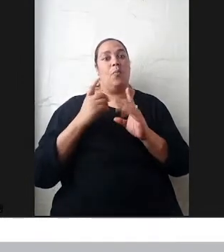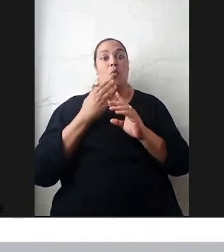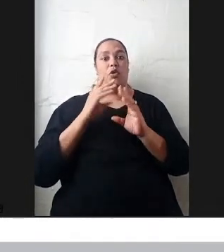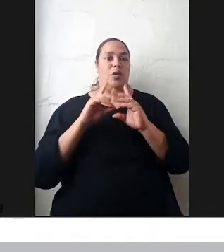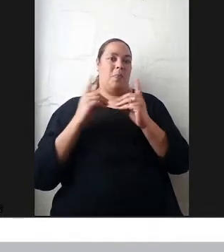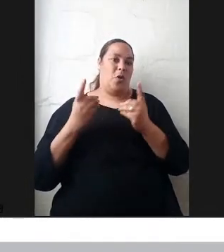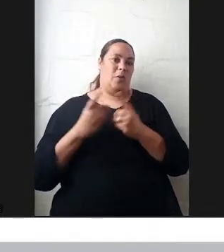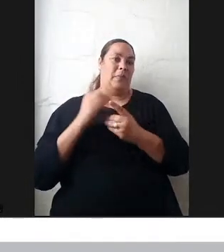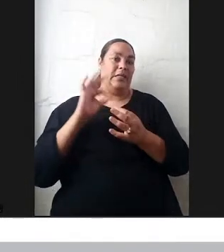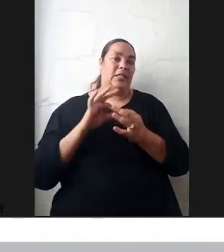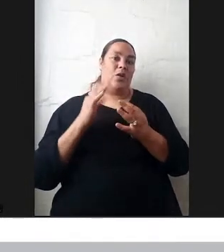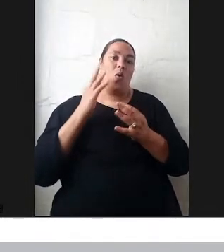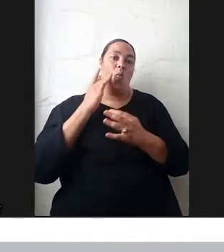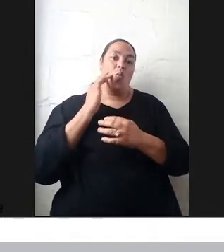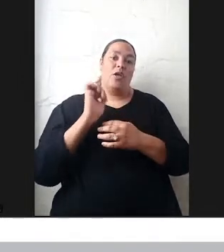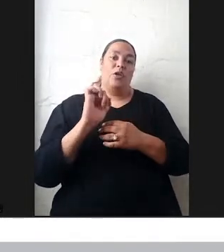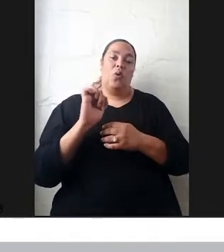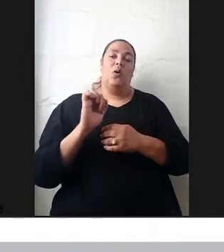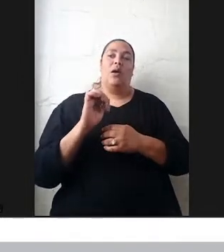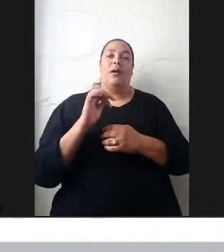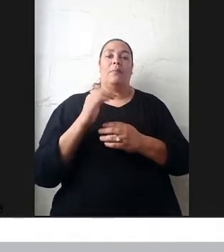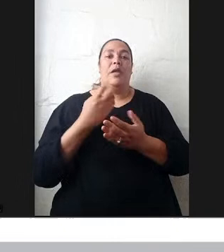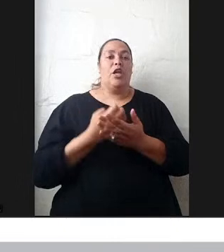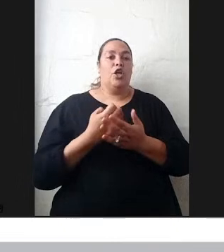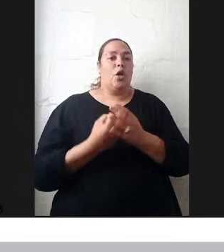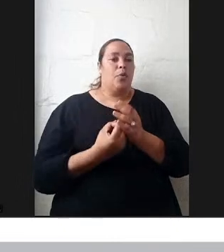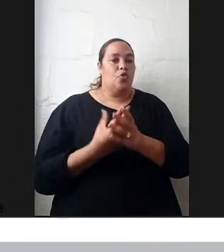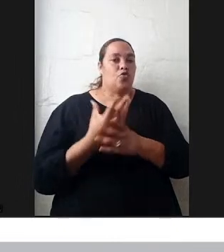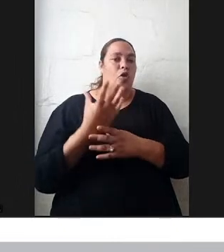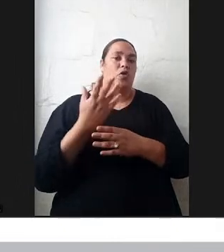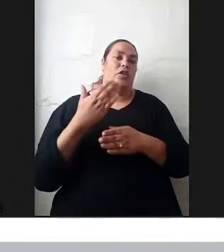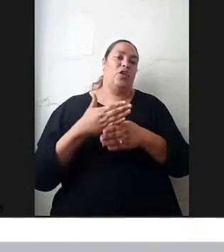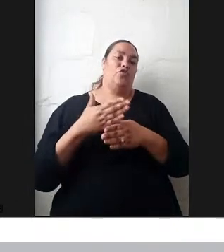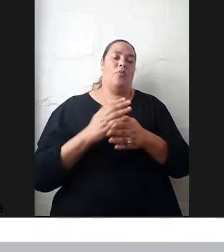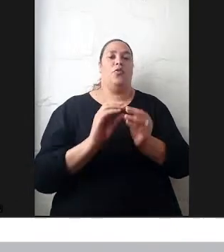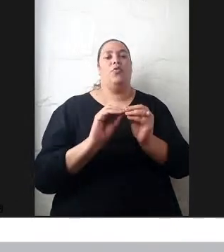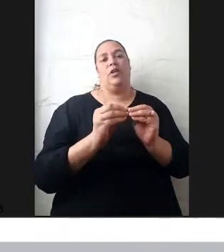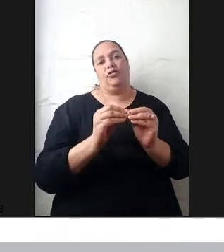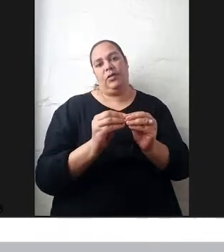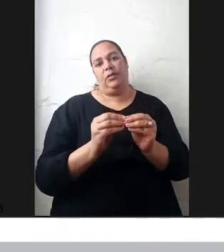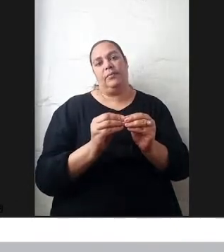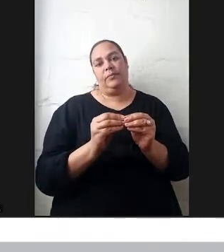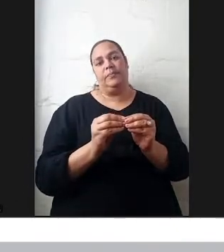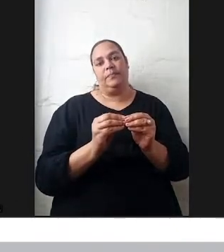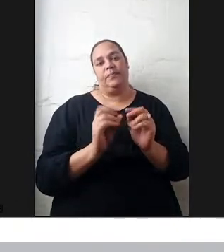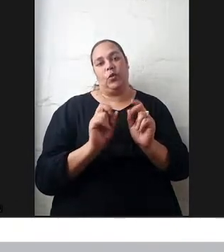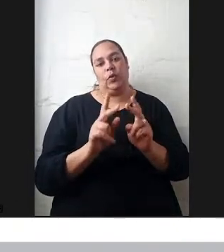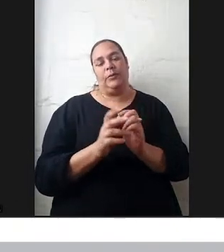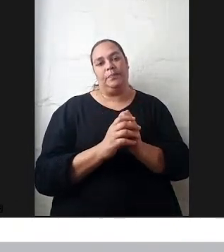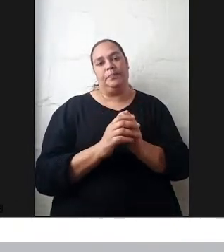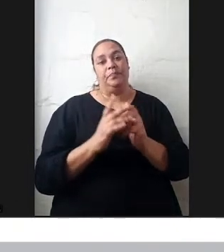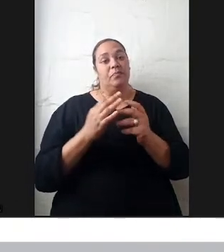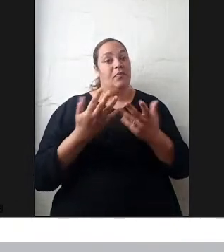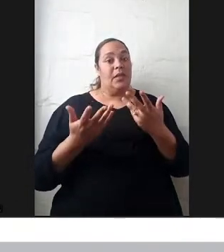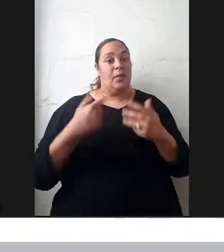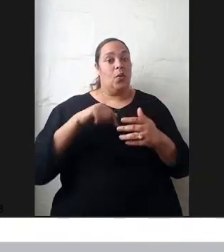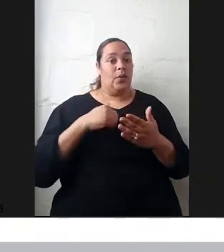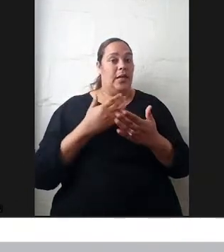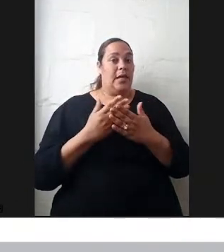it comes to economic growth and job creation. Yeah. And if we could, through